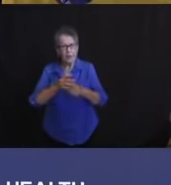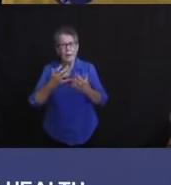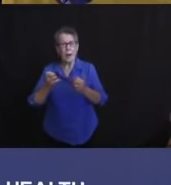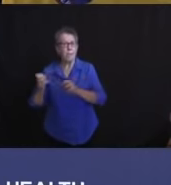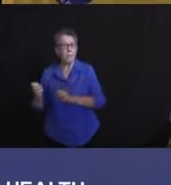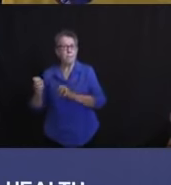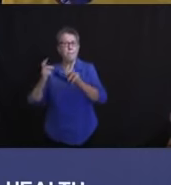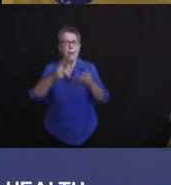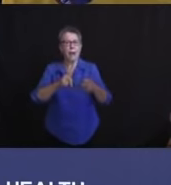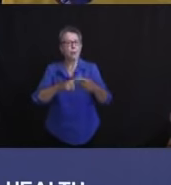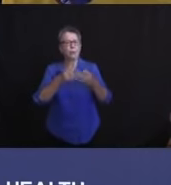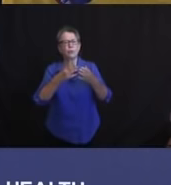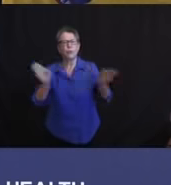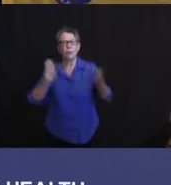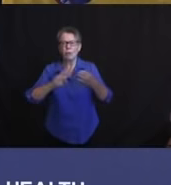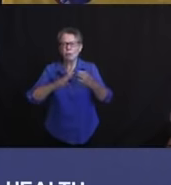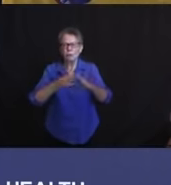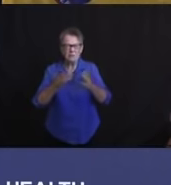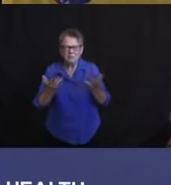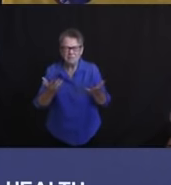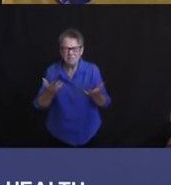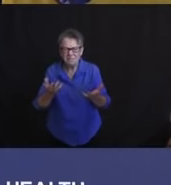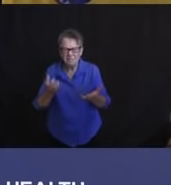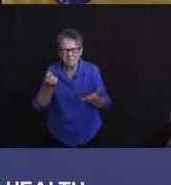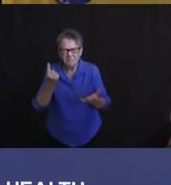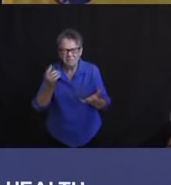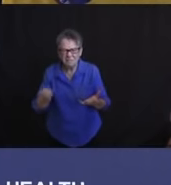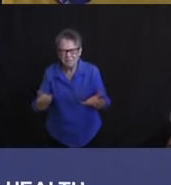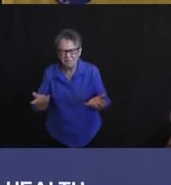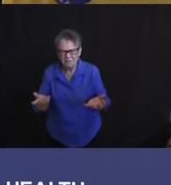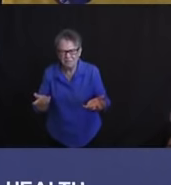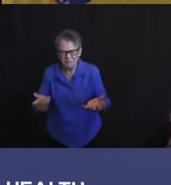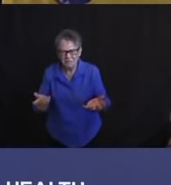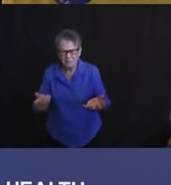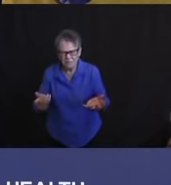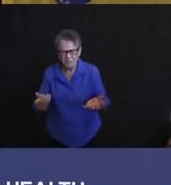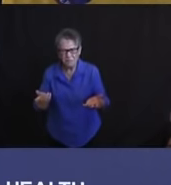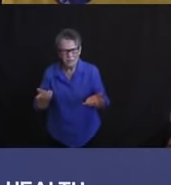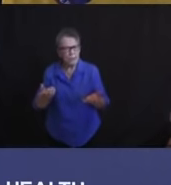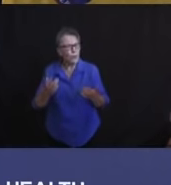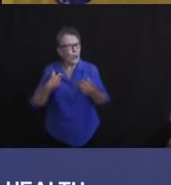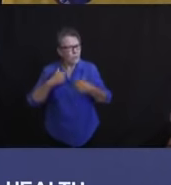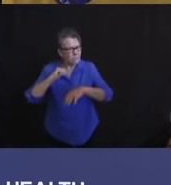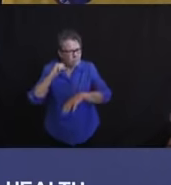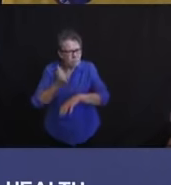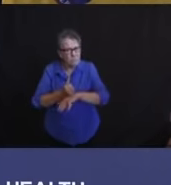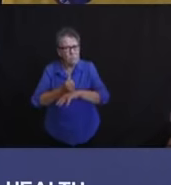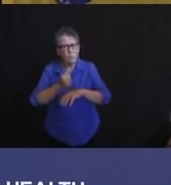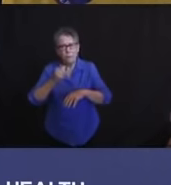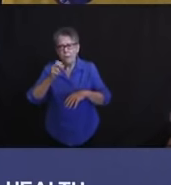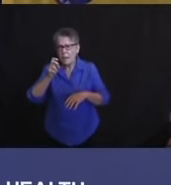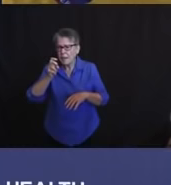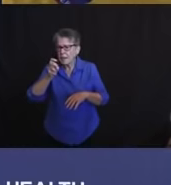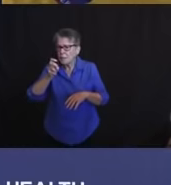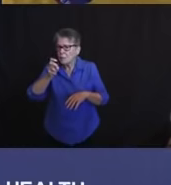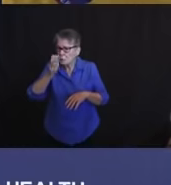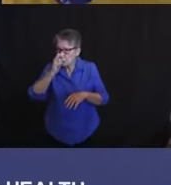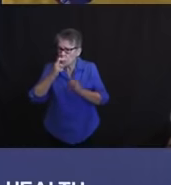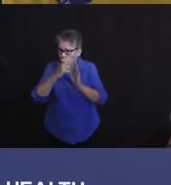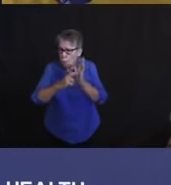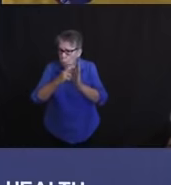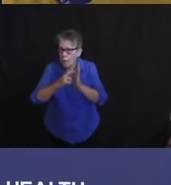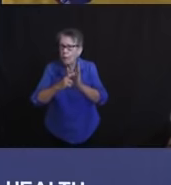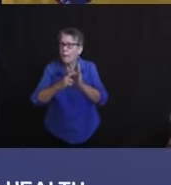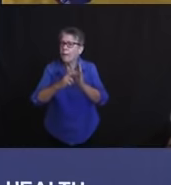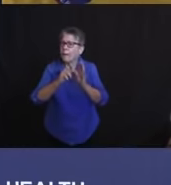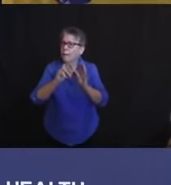directives, and sadly, we're not sure that they were always followed by all these operators. So I will now look to the future and say, as it relates to